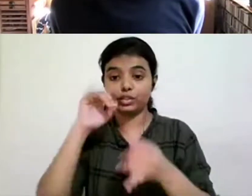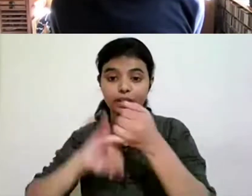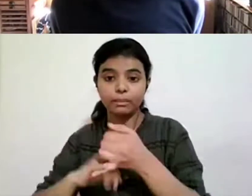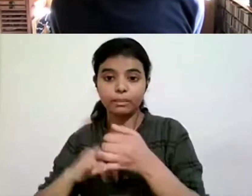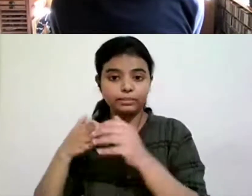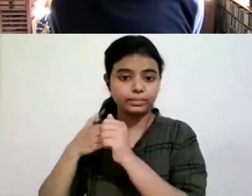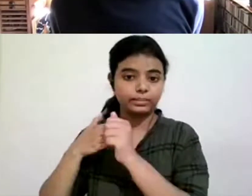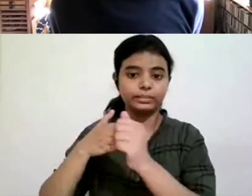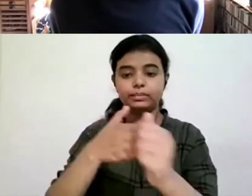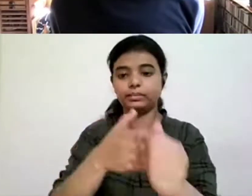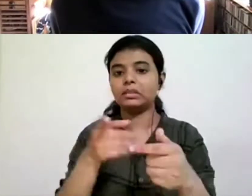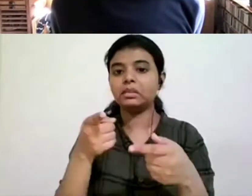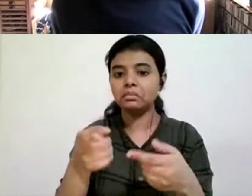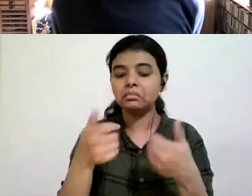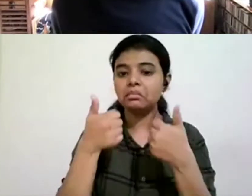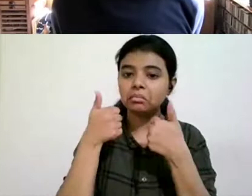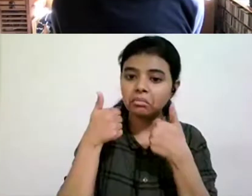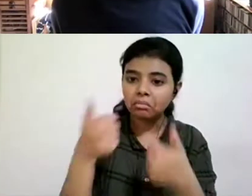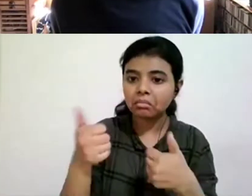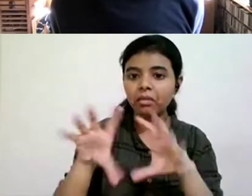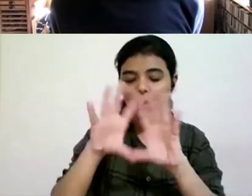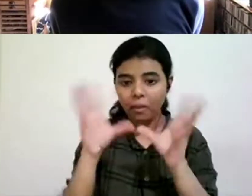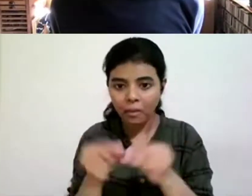with such dexterity and